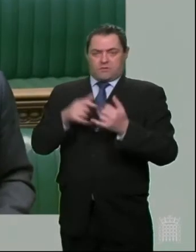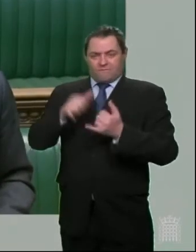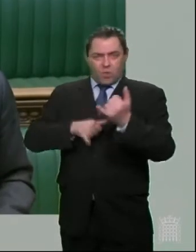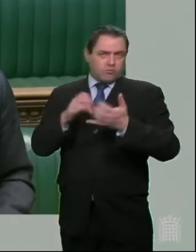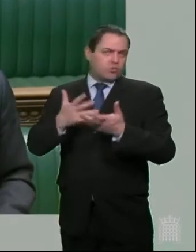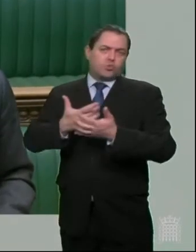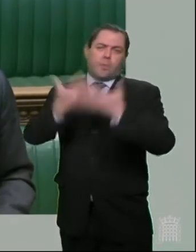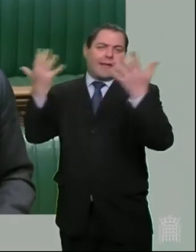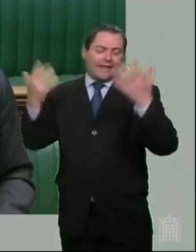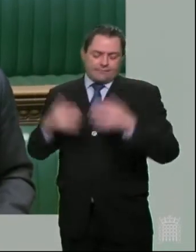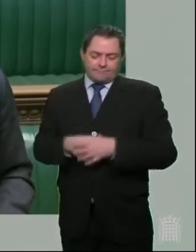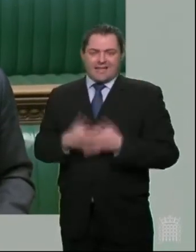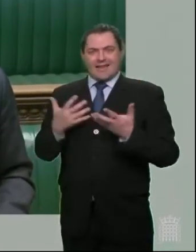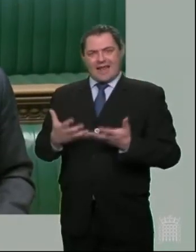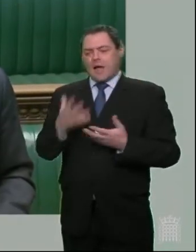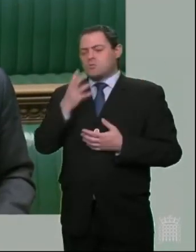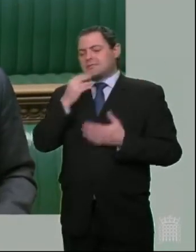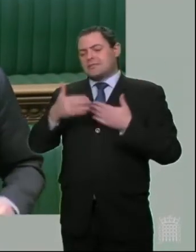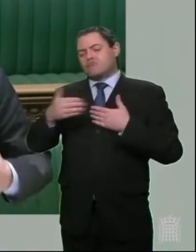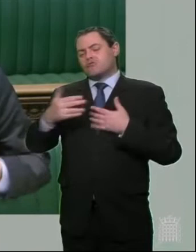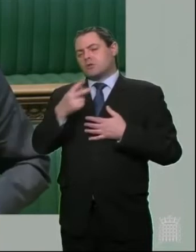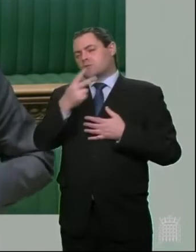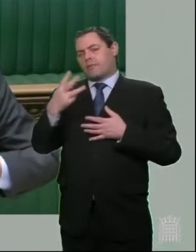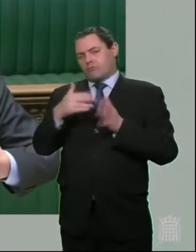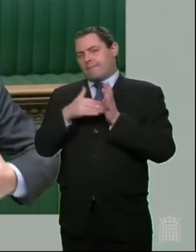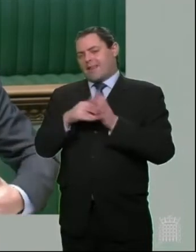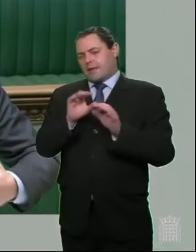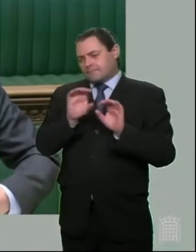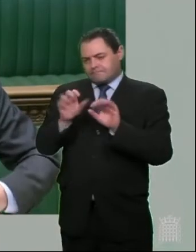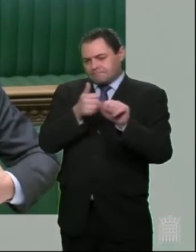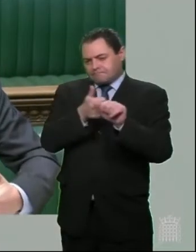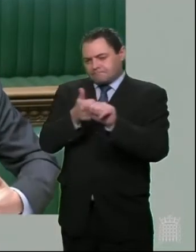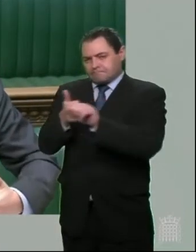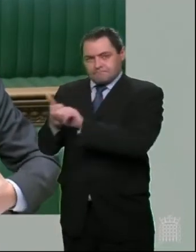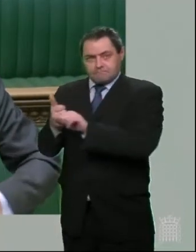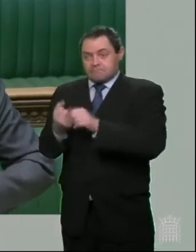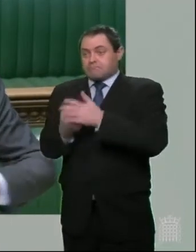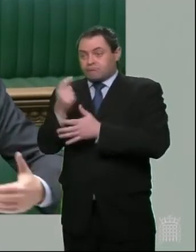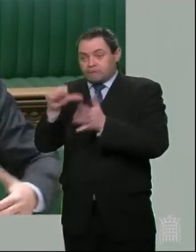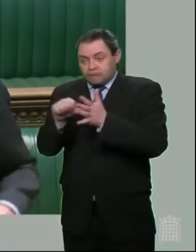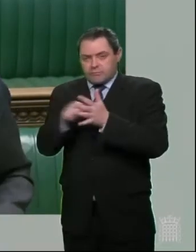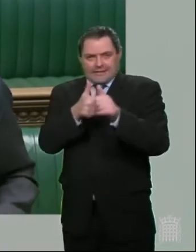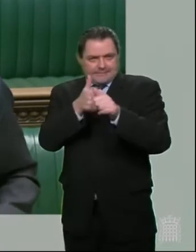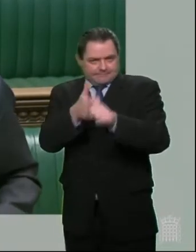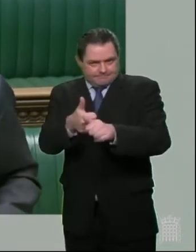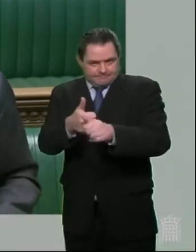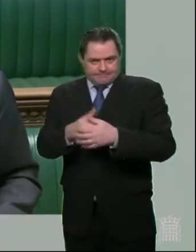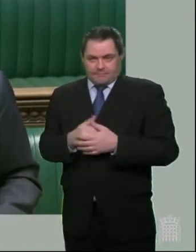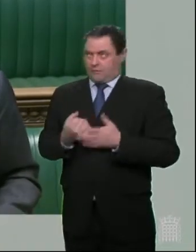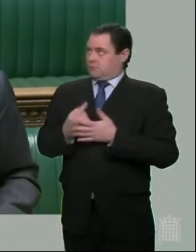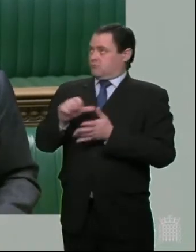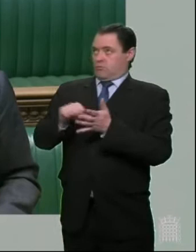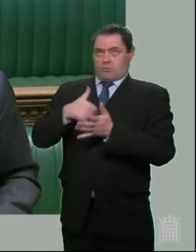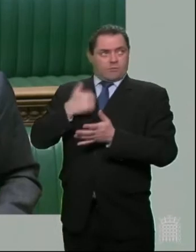we're doing is providing an immediate £23 million to help businesses with problems that they're encountering through no